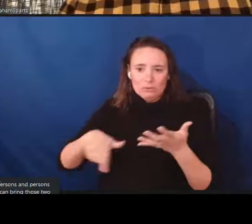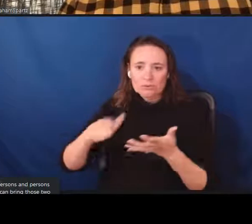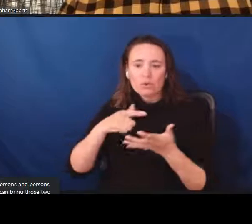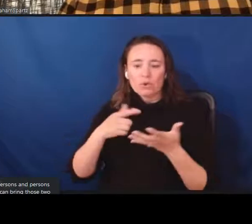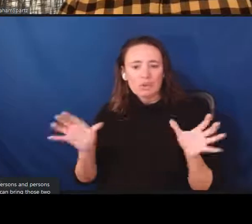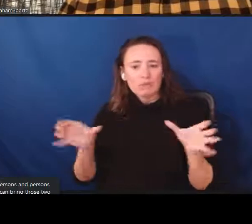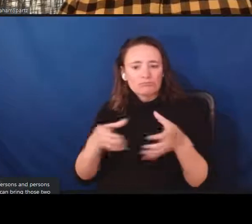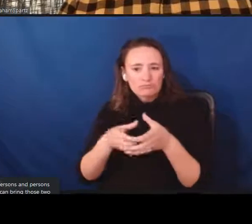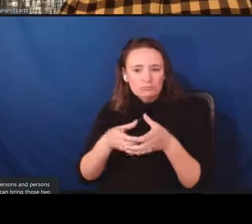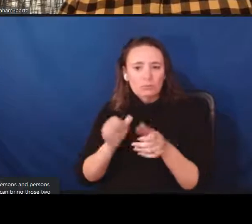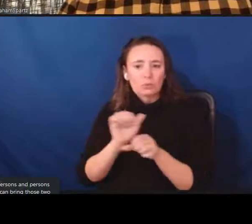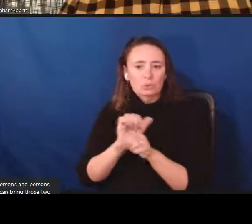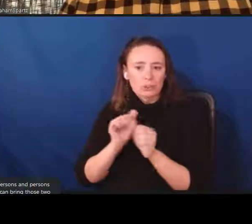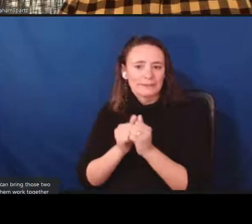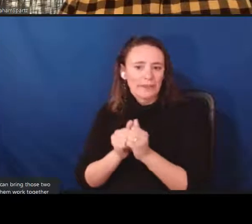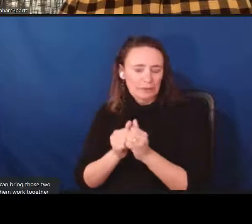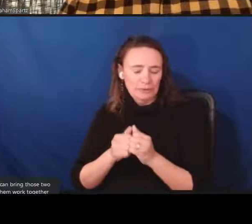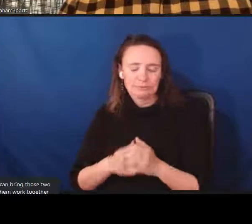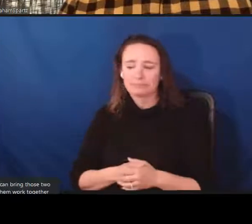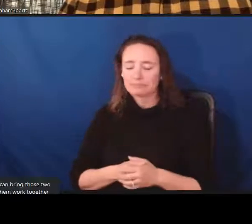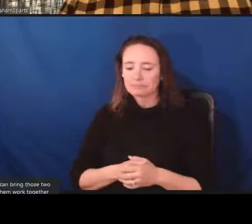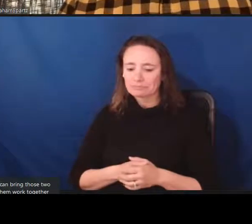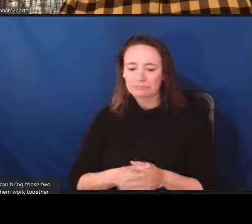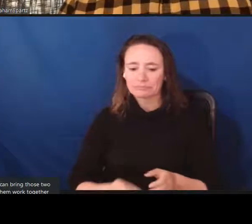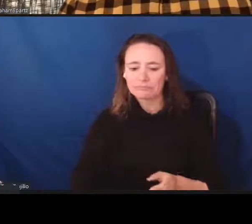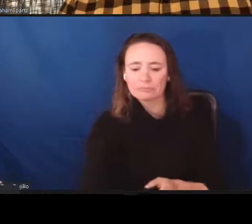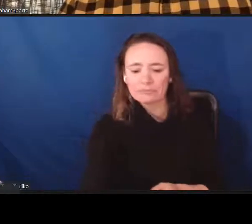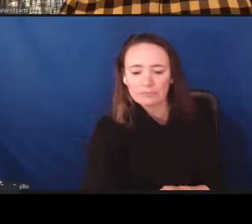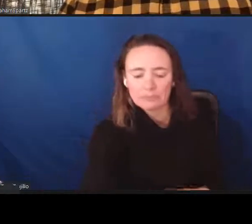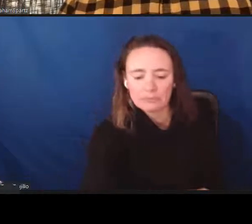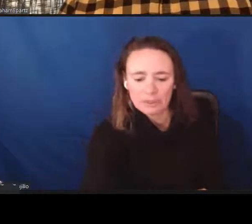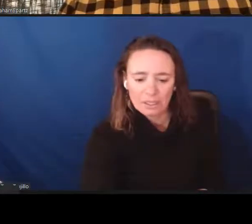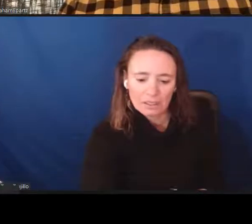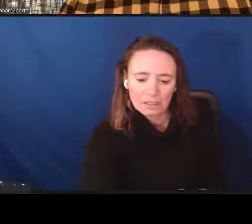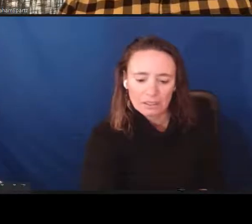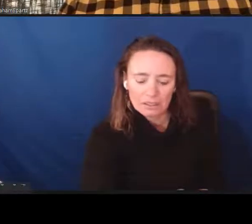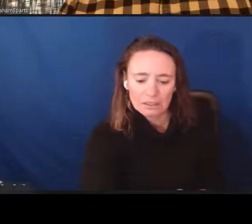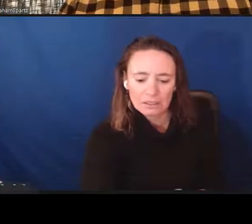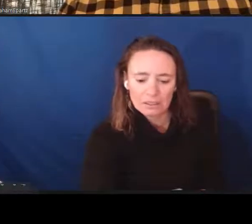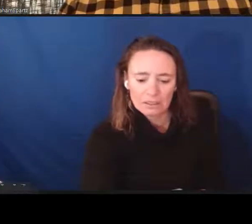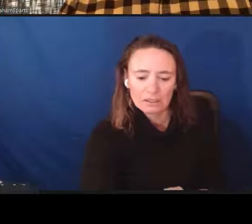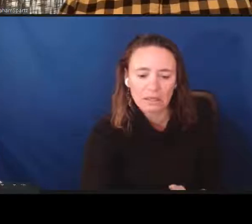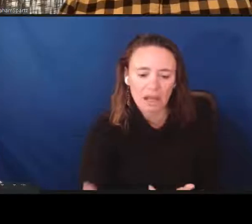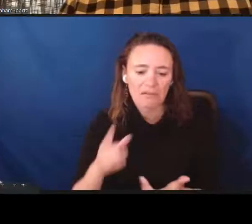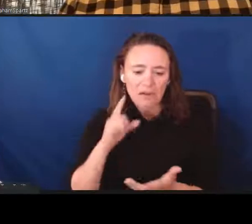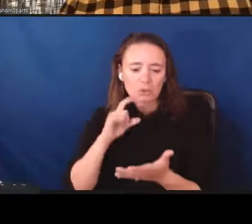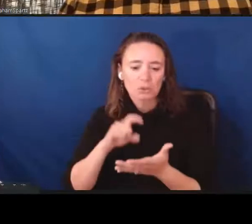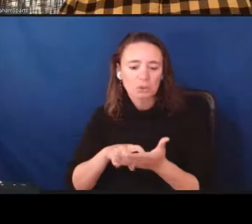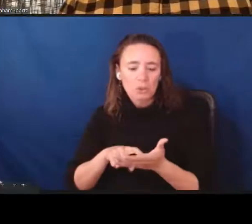together. Now, I've also noticed that